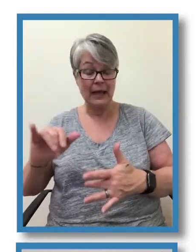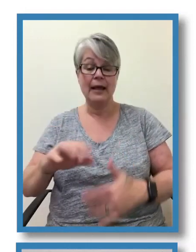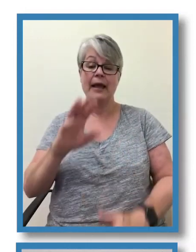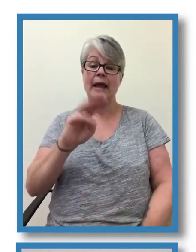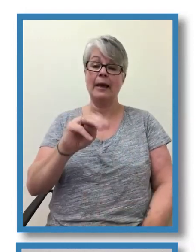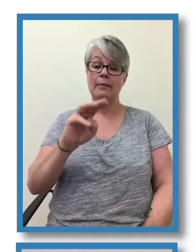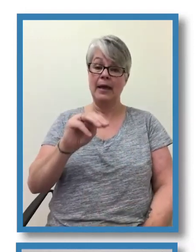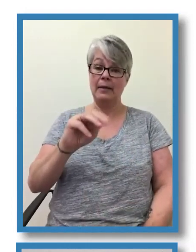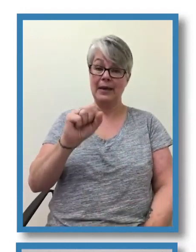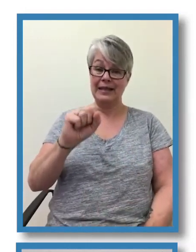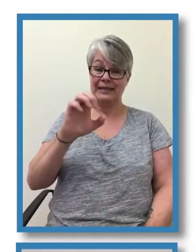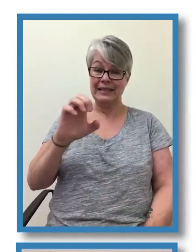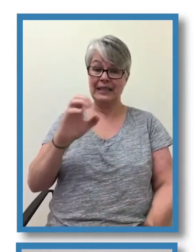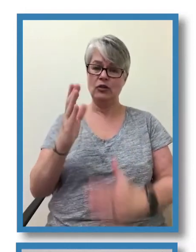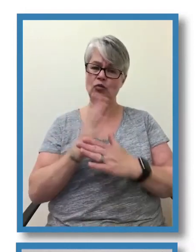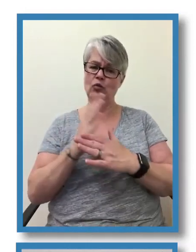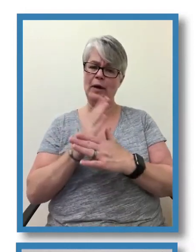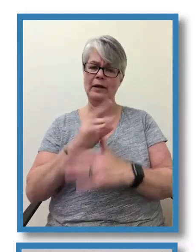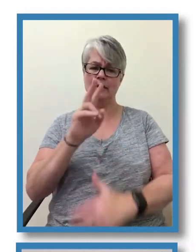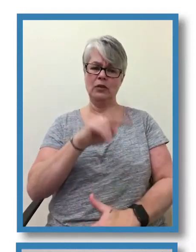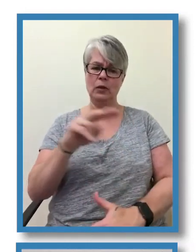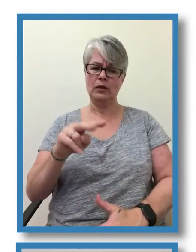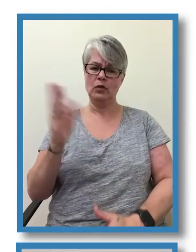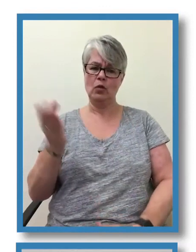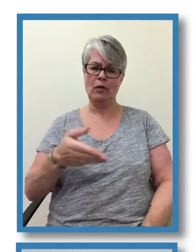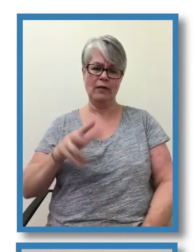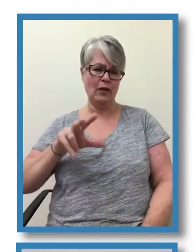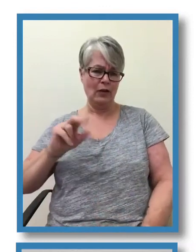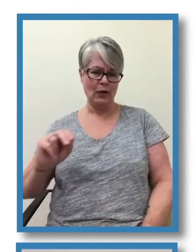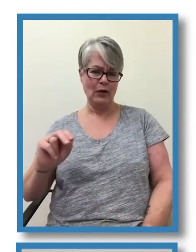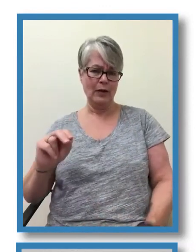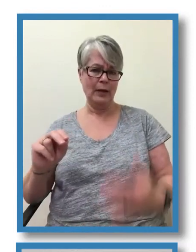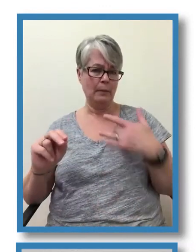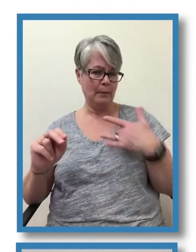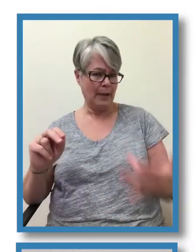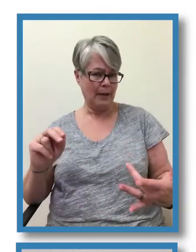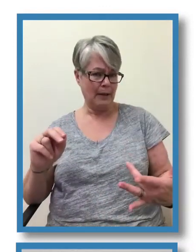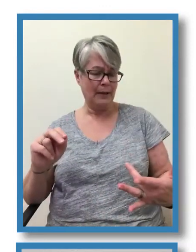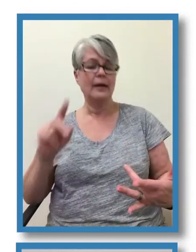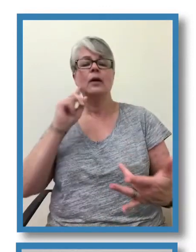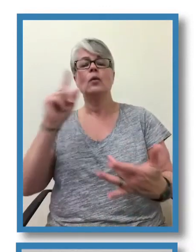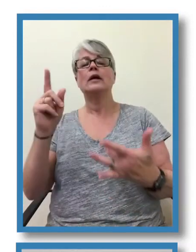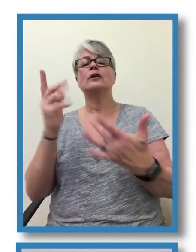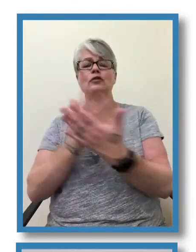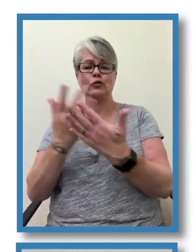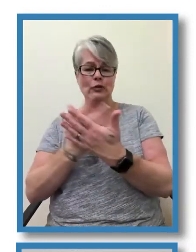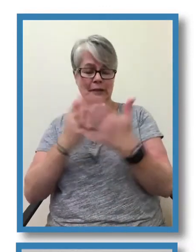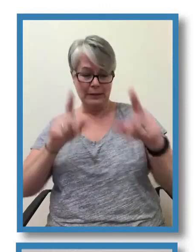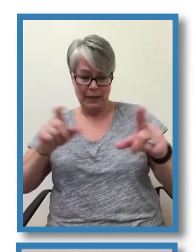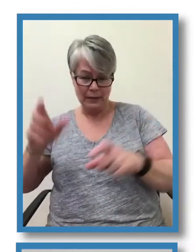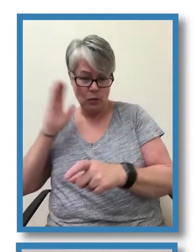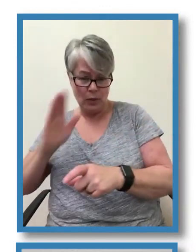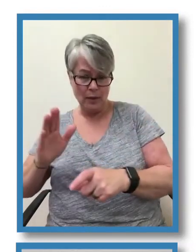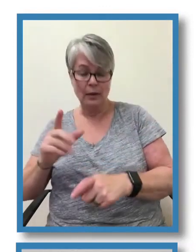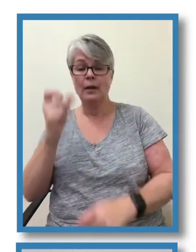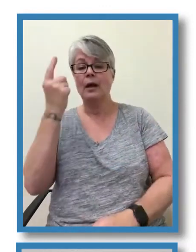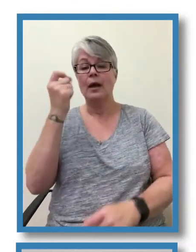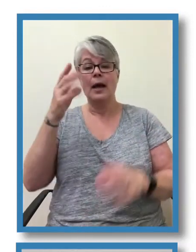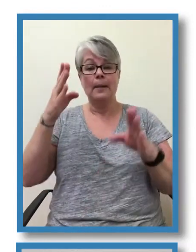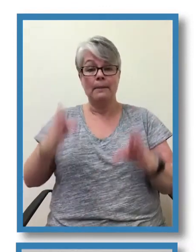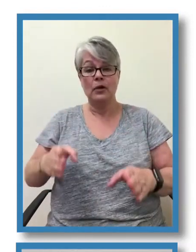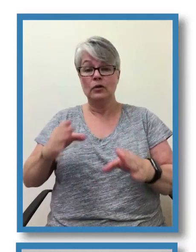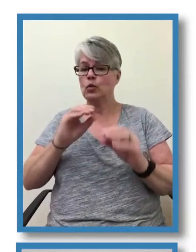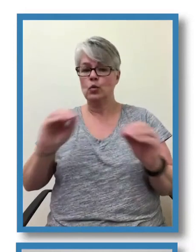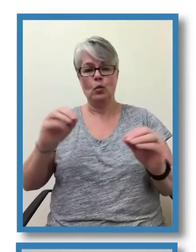They actually have a cerebrospinal fluid determined by lumbar puncture, so that's done under local anesthetic. And they remove a little bit of